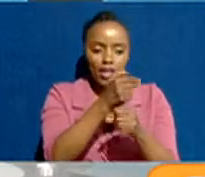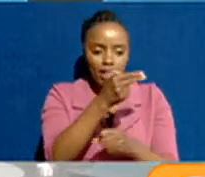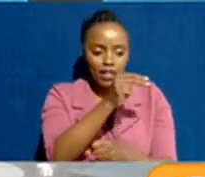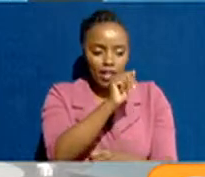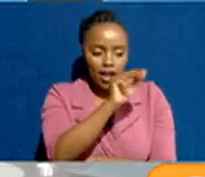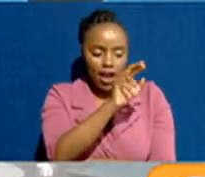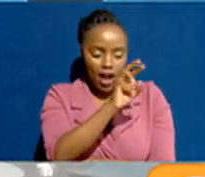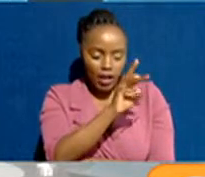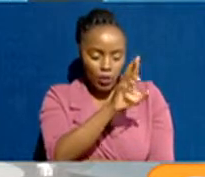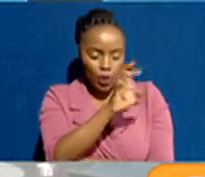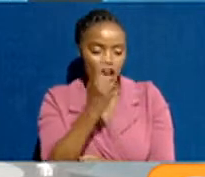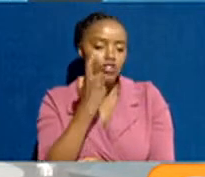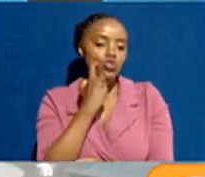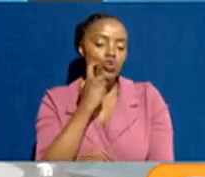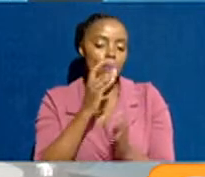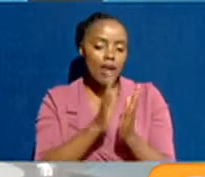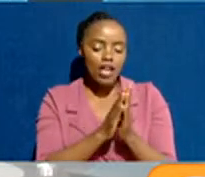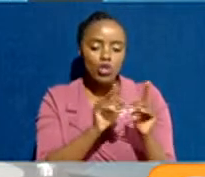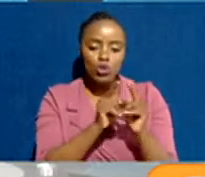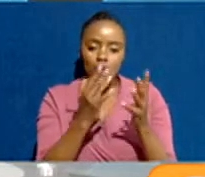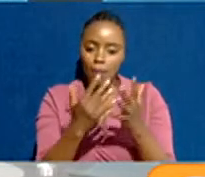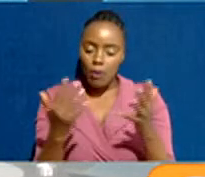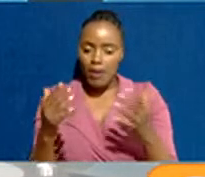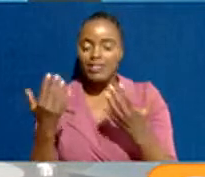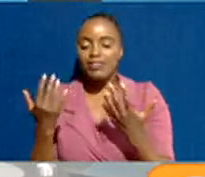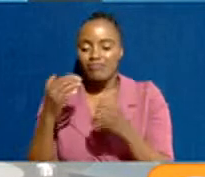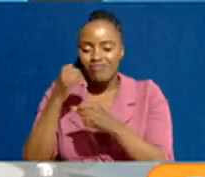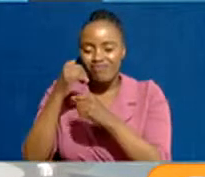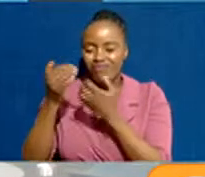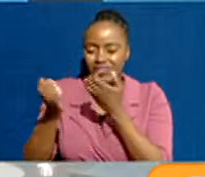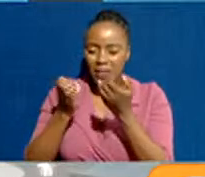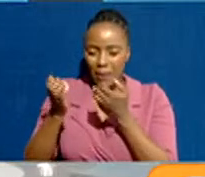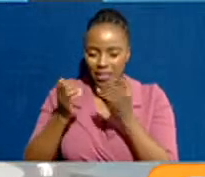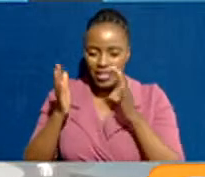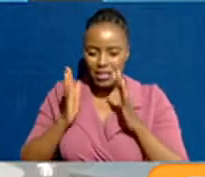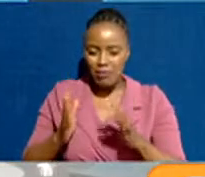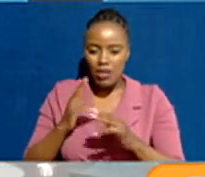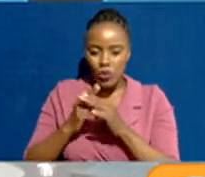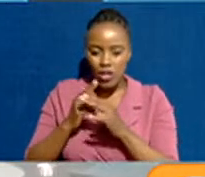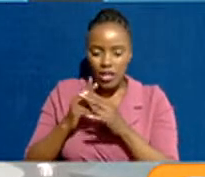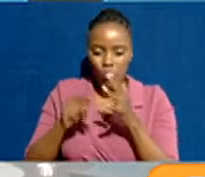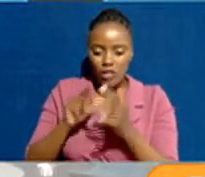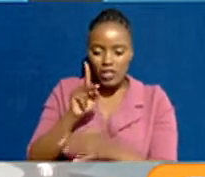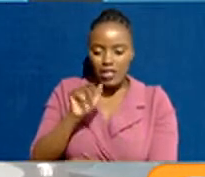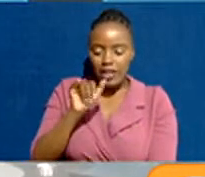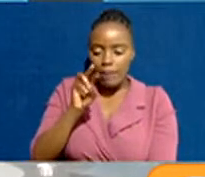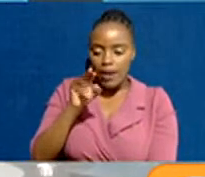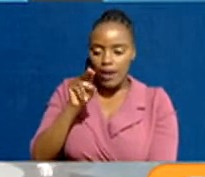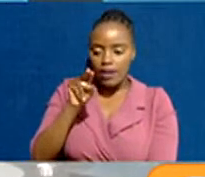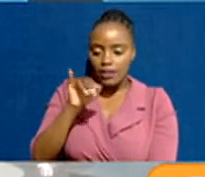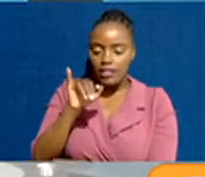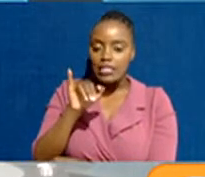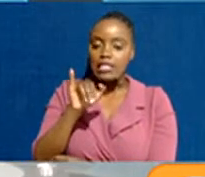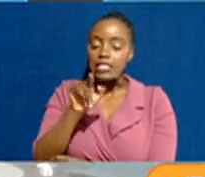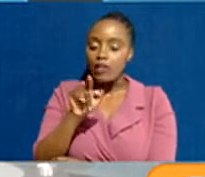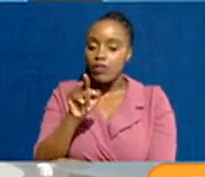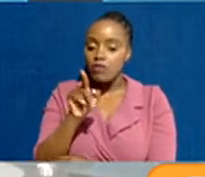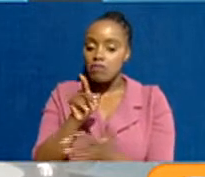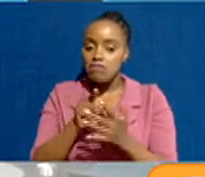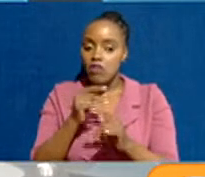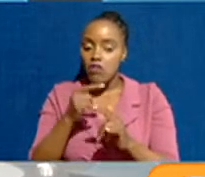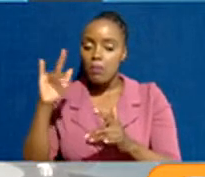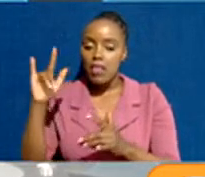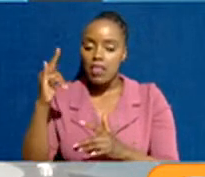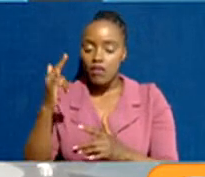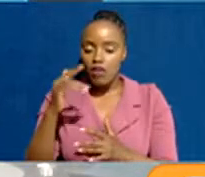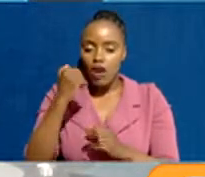and Jackson Kariuki, a property dealer, were allegedly kidnapped outside Kimani's hardware after shopping for items in Eastleigh. Detectives at